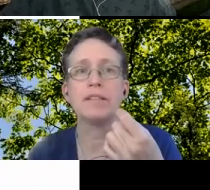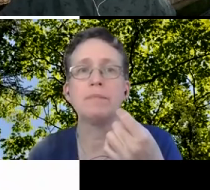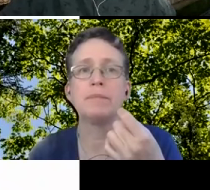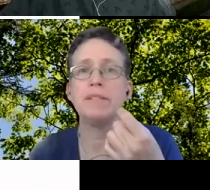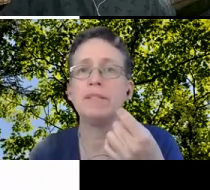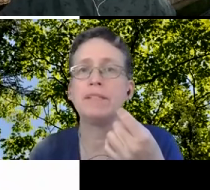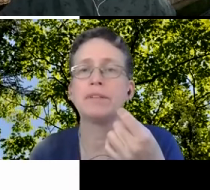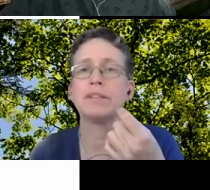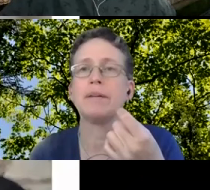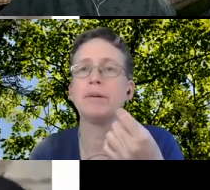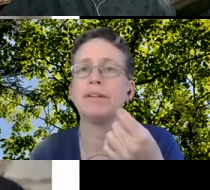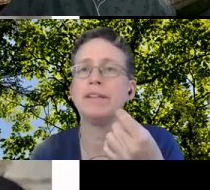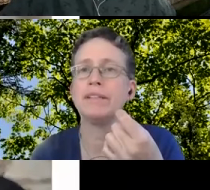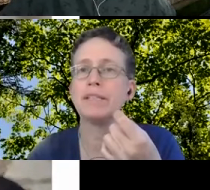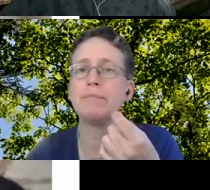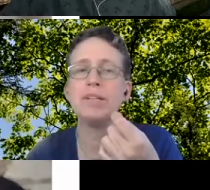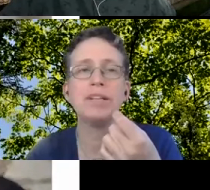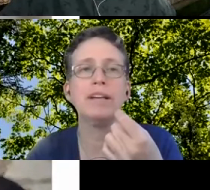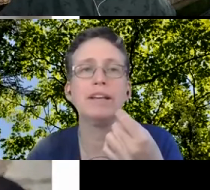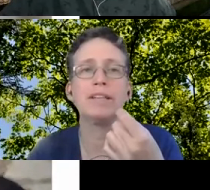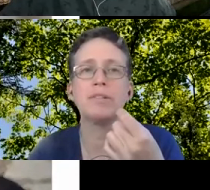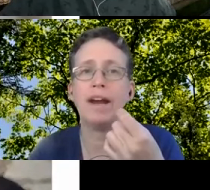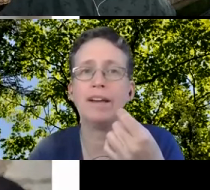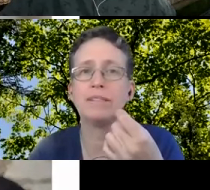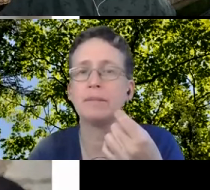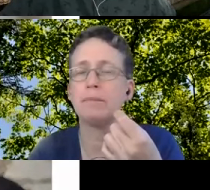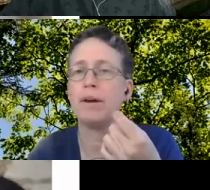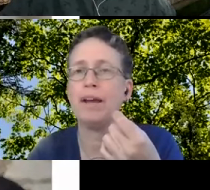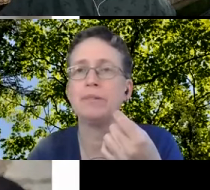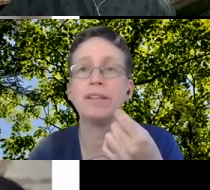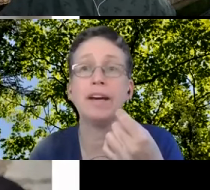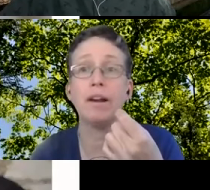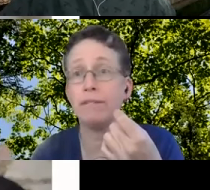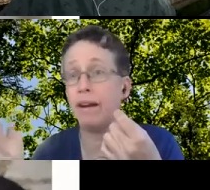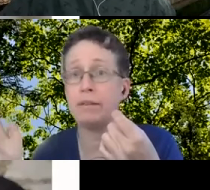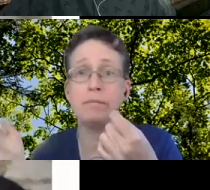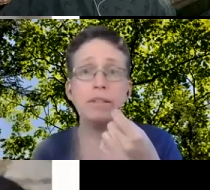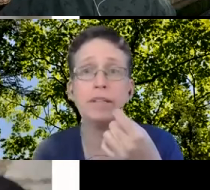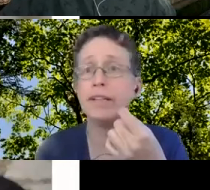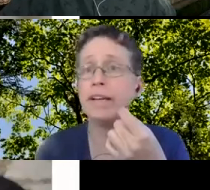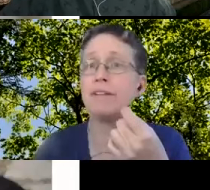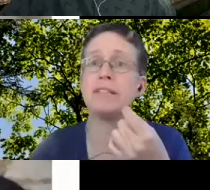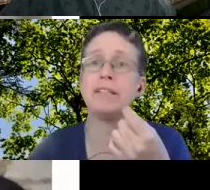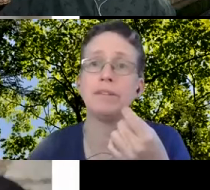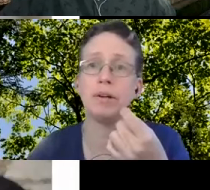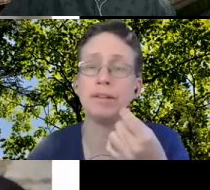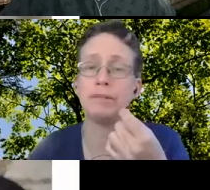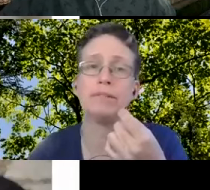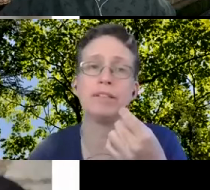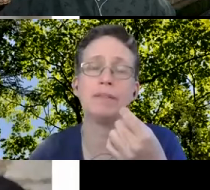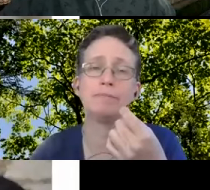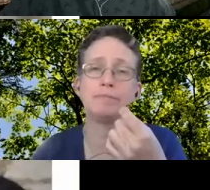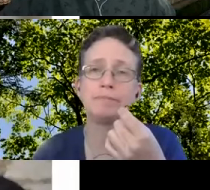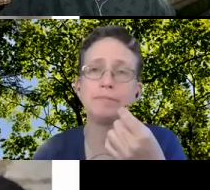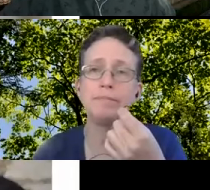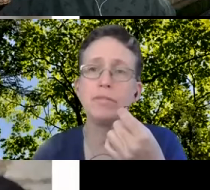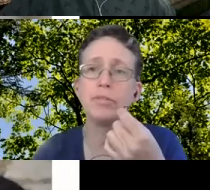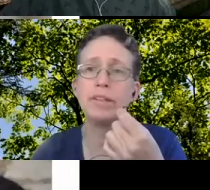are some species, for example, this pigeon and this grass, the Poa annua, that are found in nearly every city of the world that we've looked